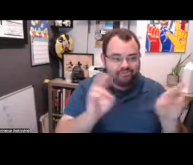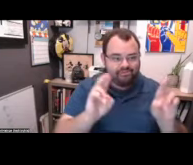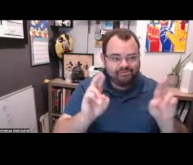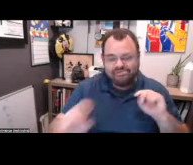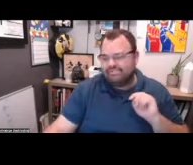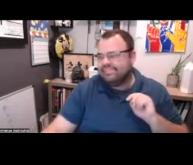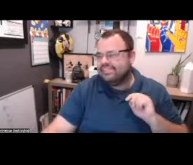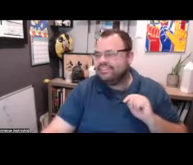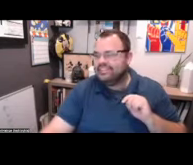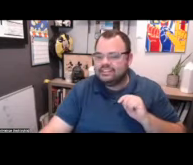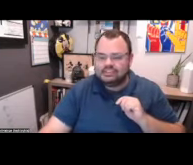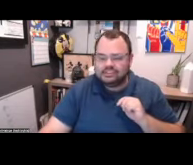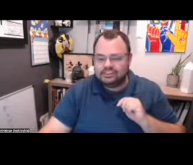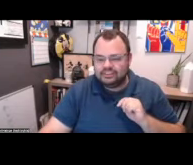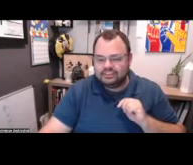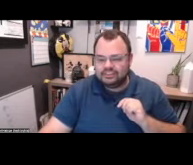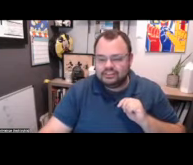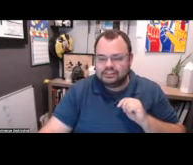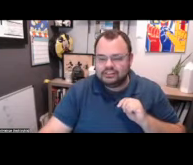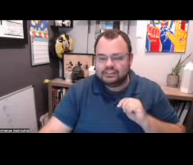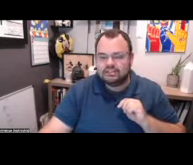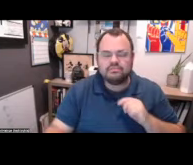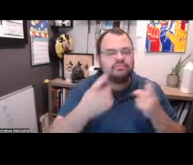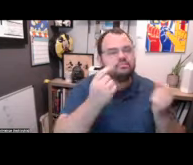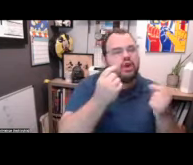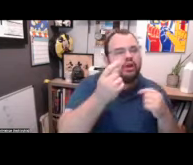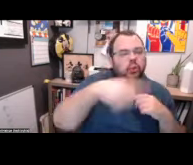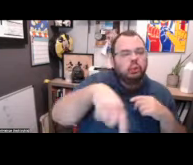audiogram soon, okay? Are you ready?